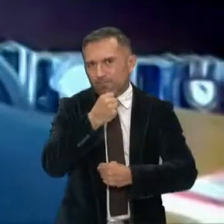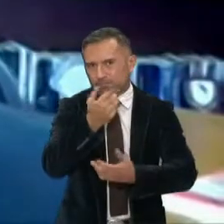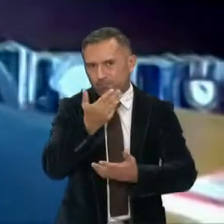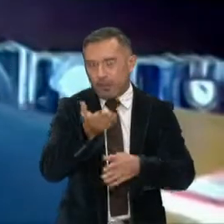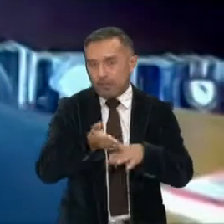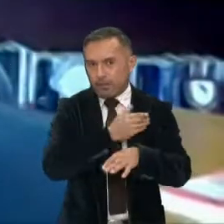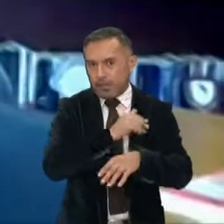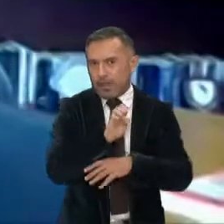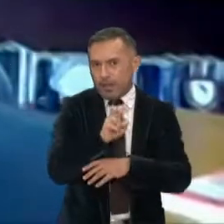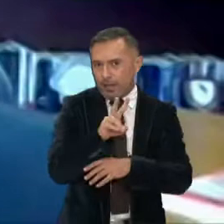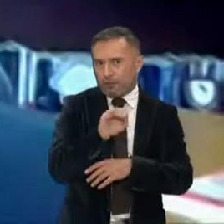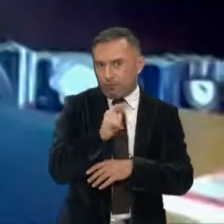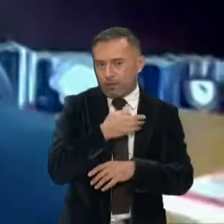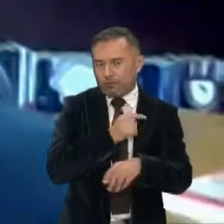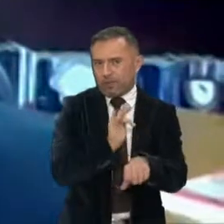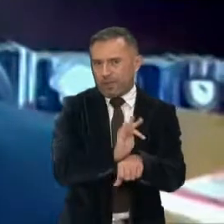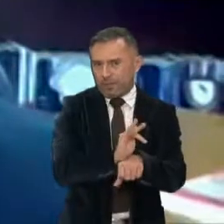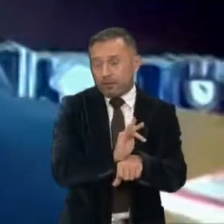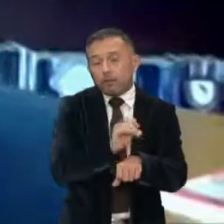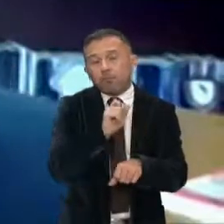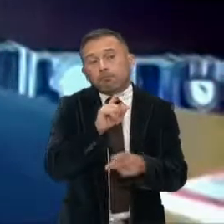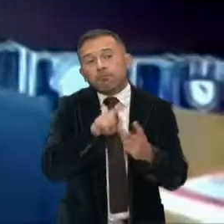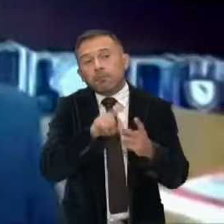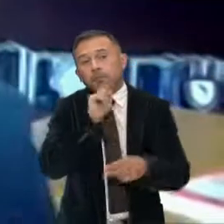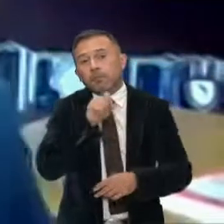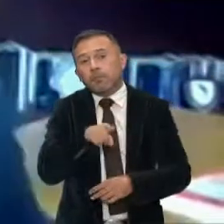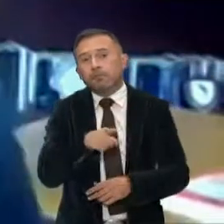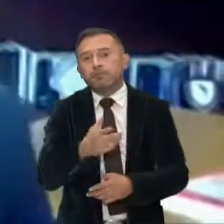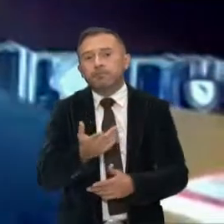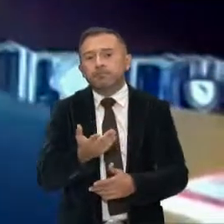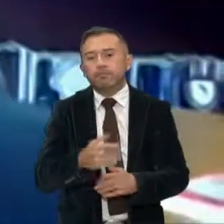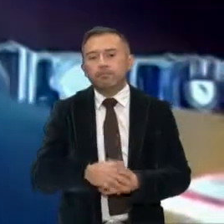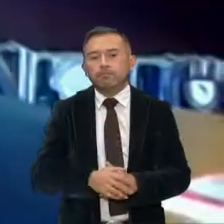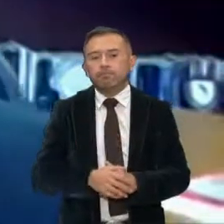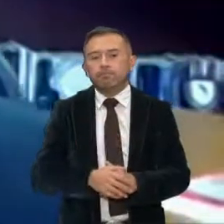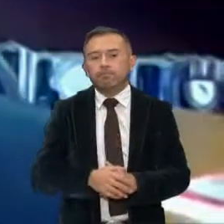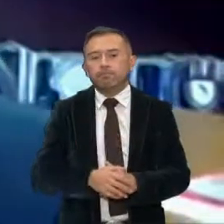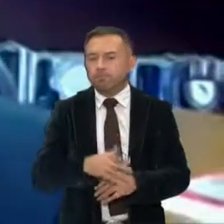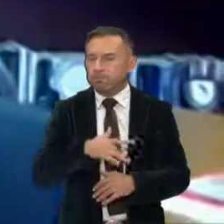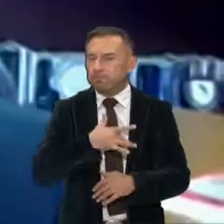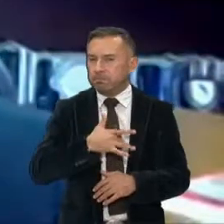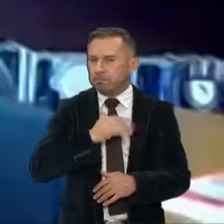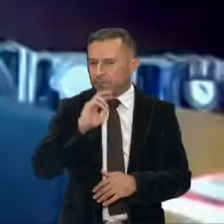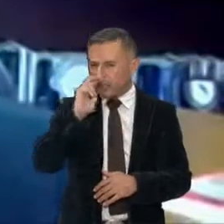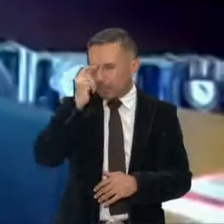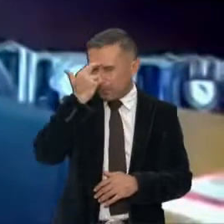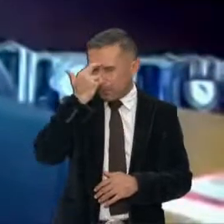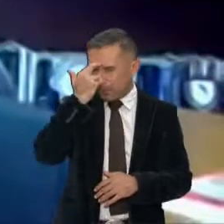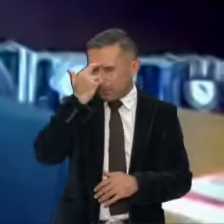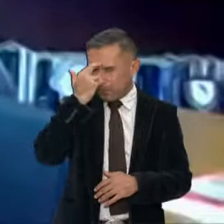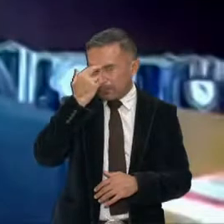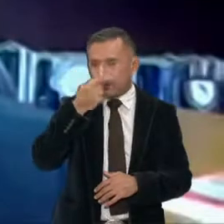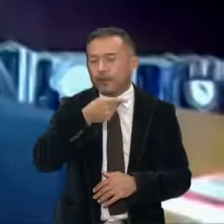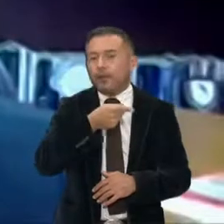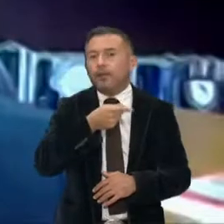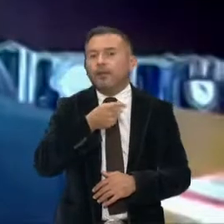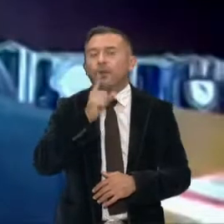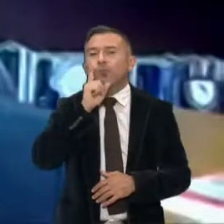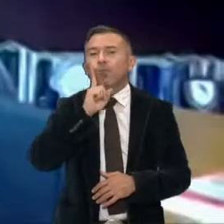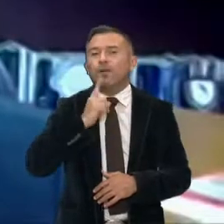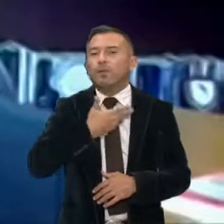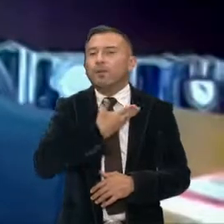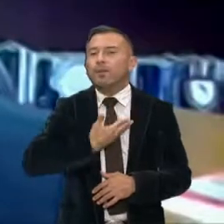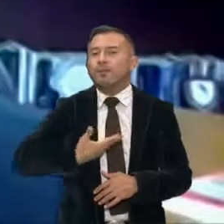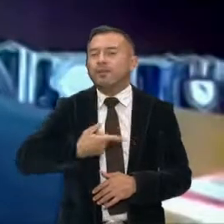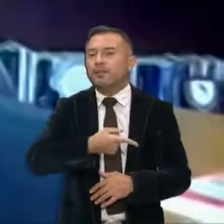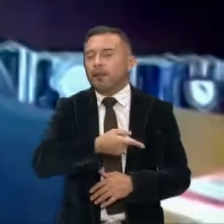that were against Evo, and because of the wrong management of